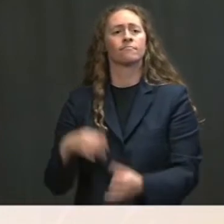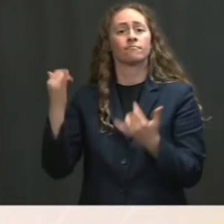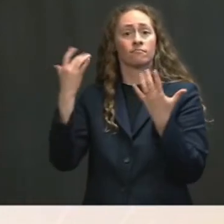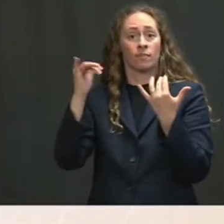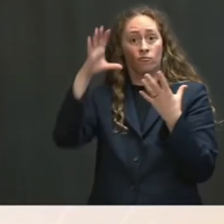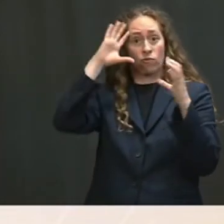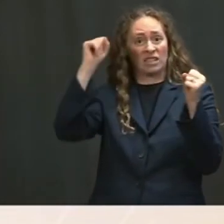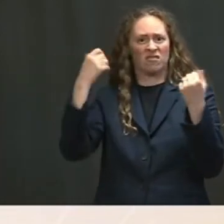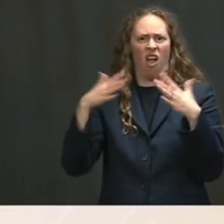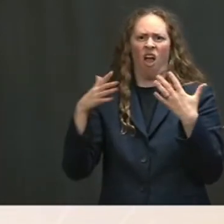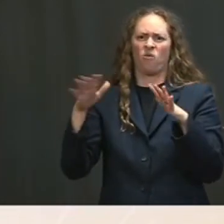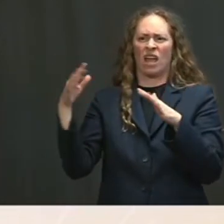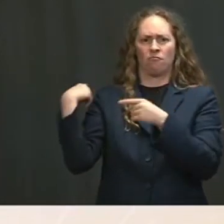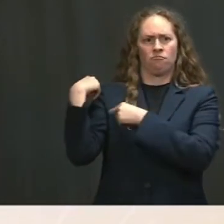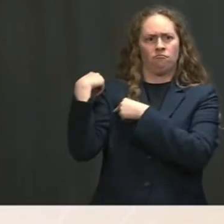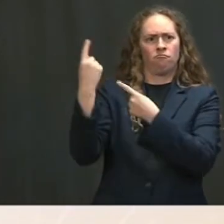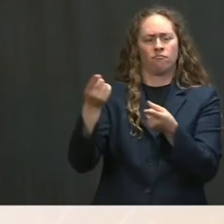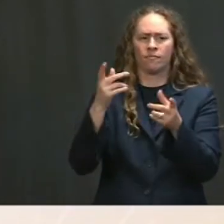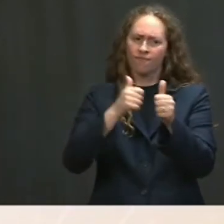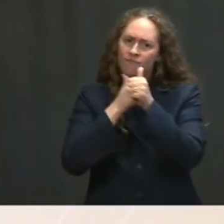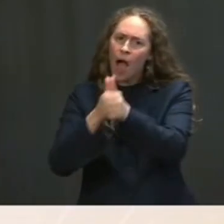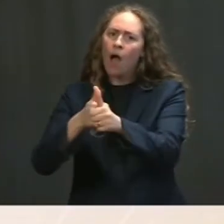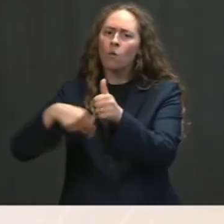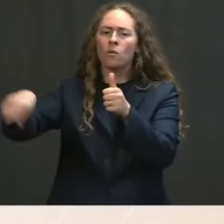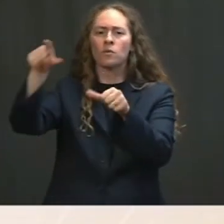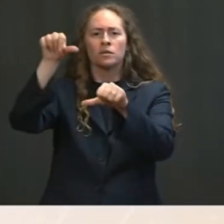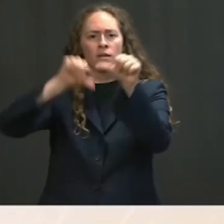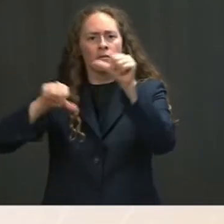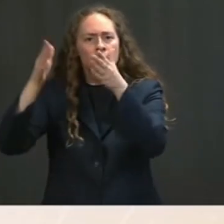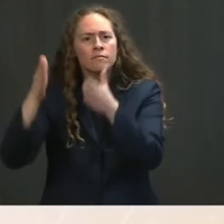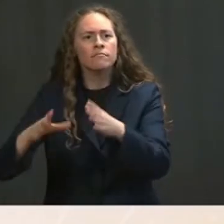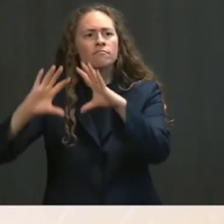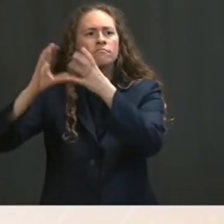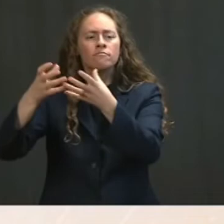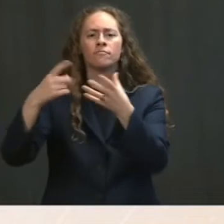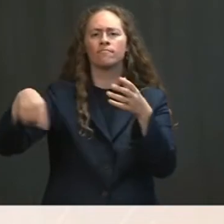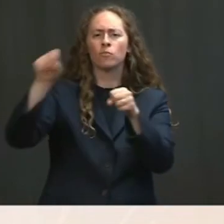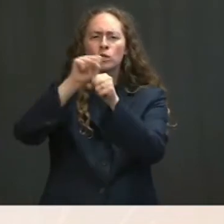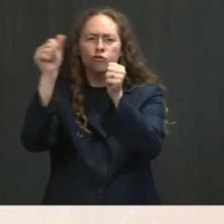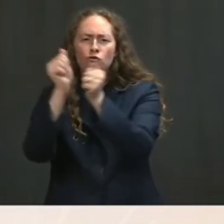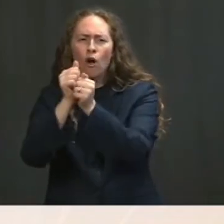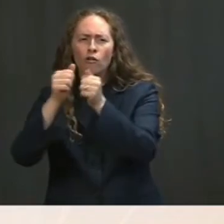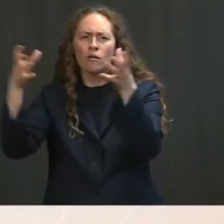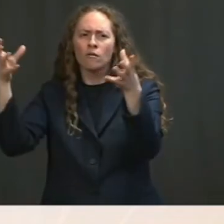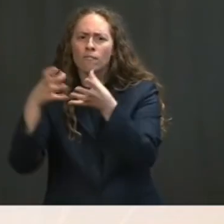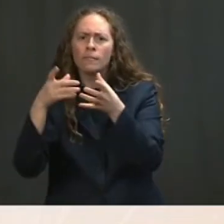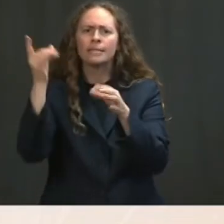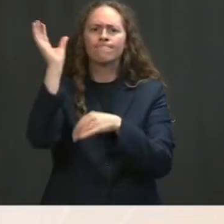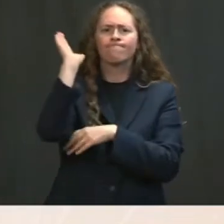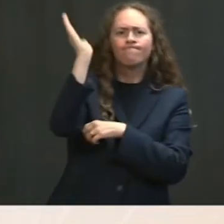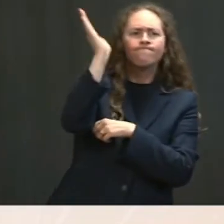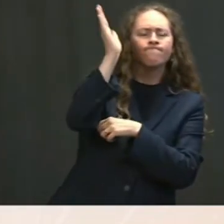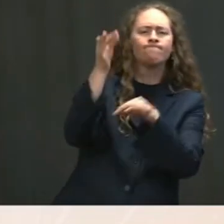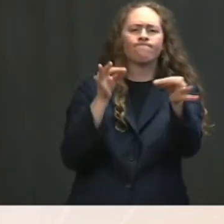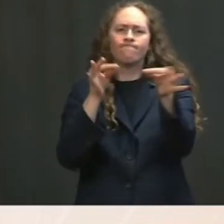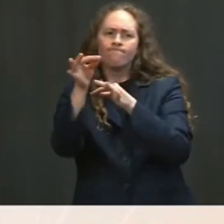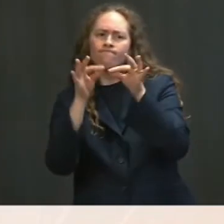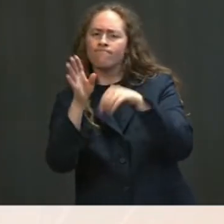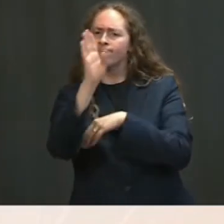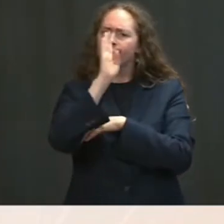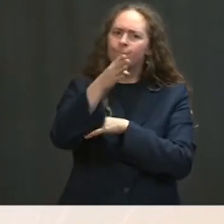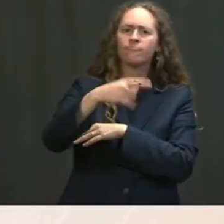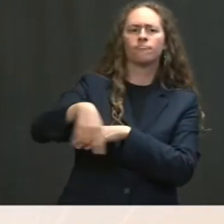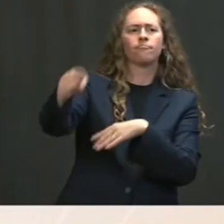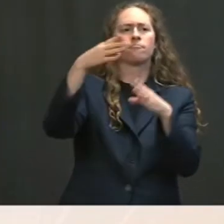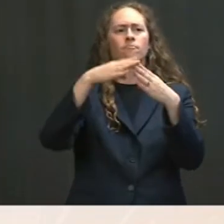put scientists and healthcare professionals in front of cameras to have them speak directly to the public. That's what we have to do